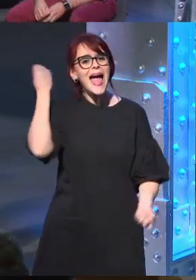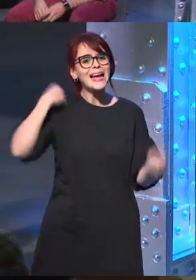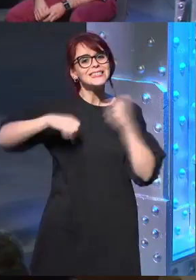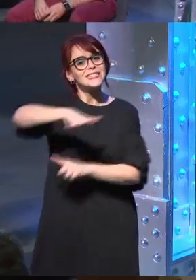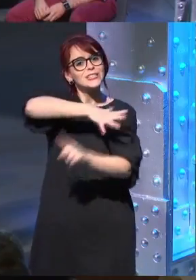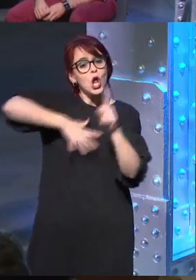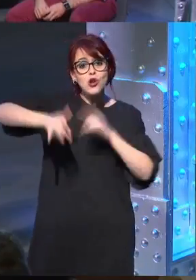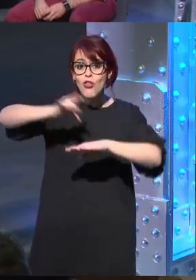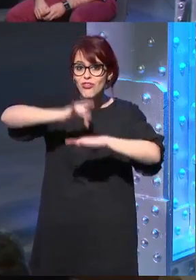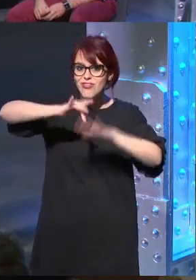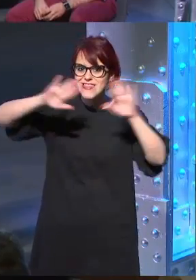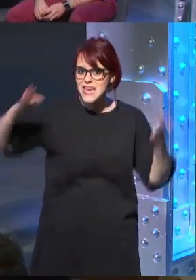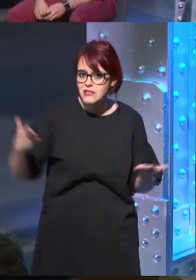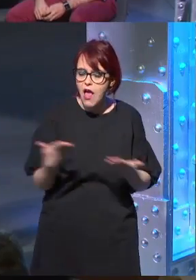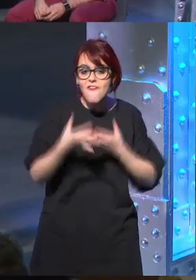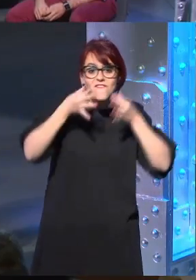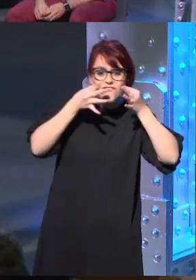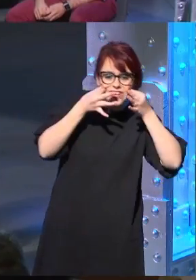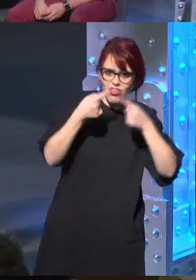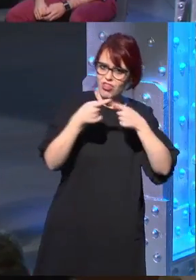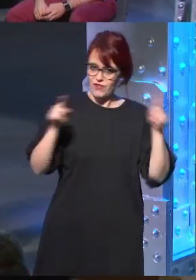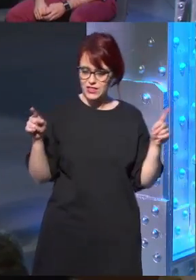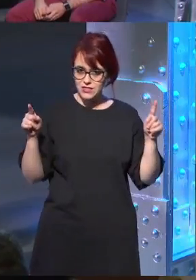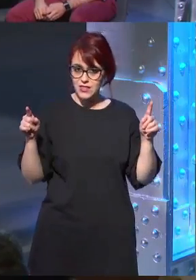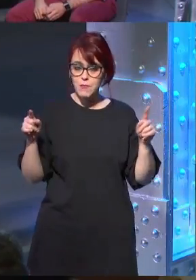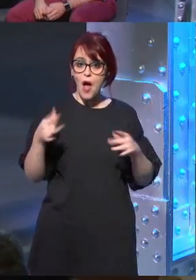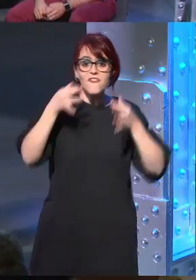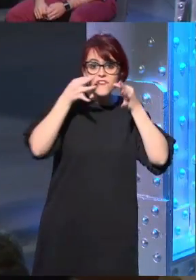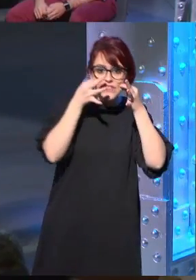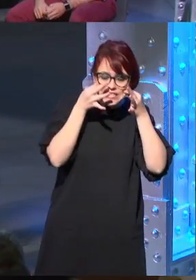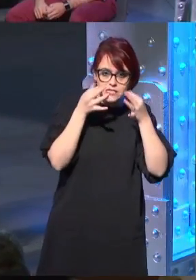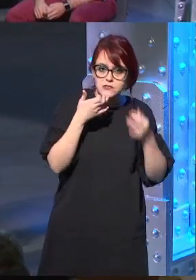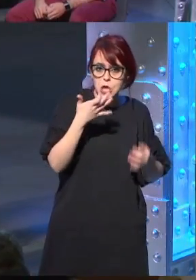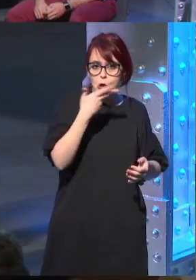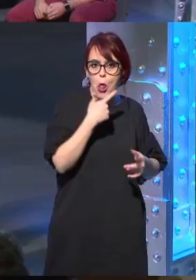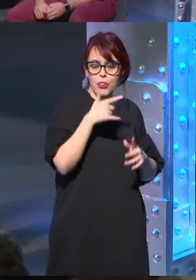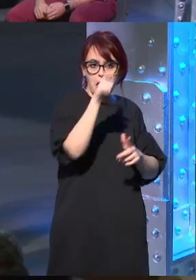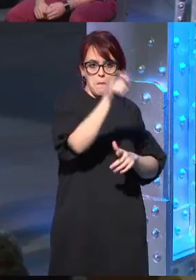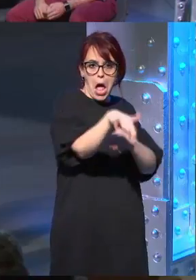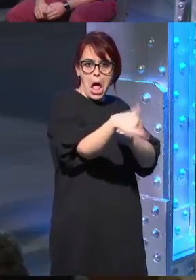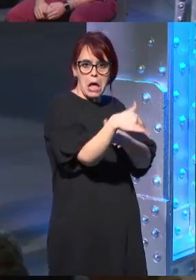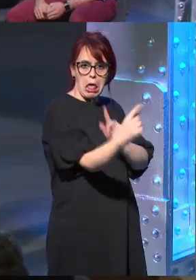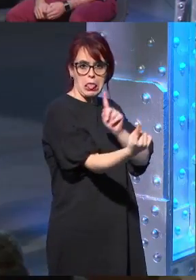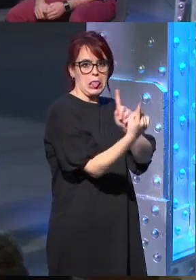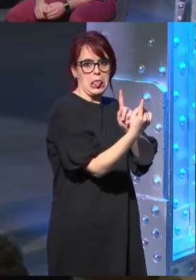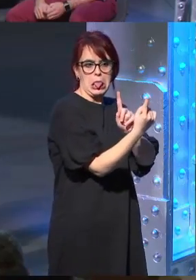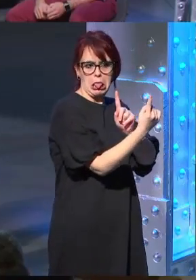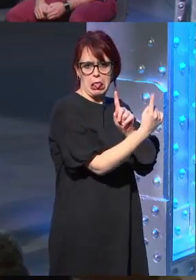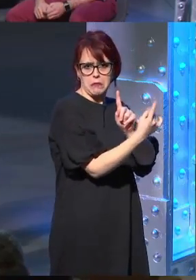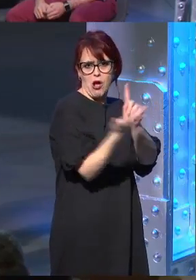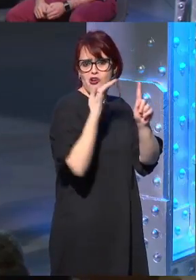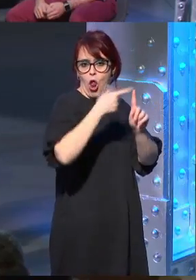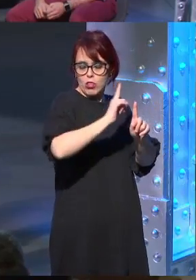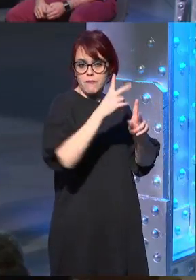we behave in the digital world is not exactly the same way as we would behave in the real world. In the